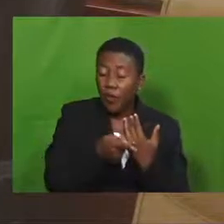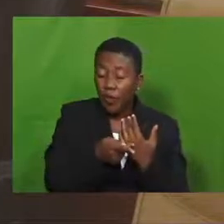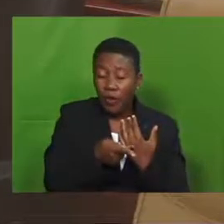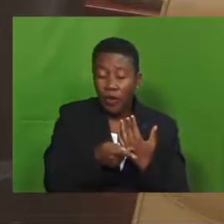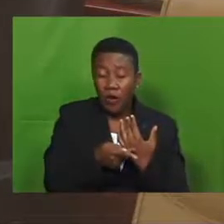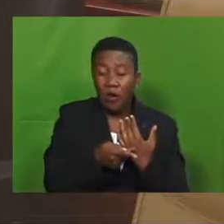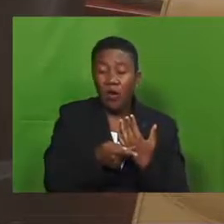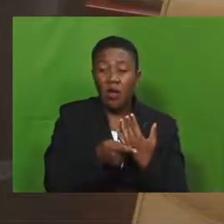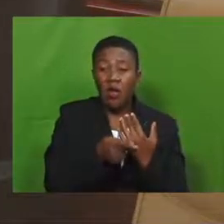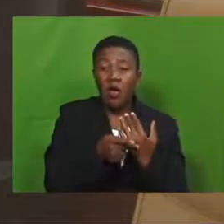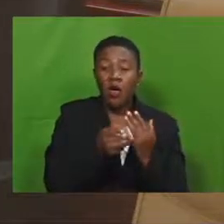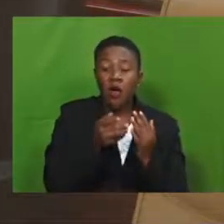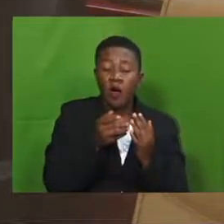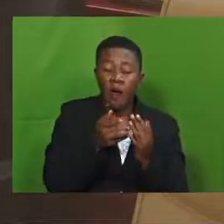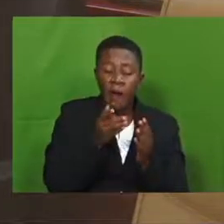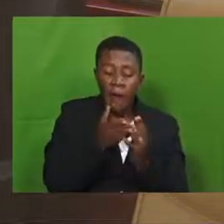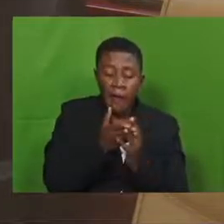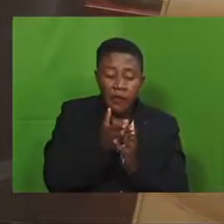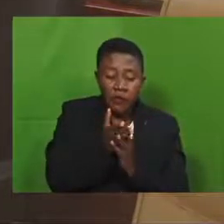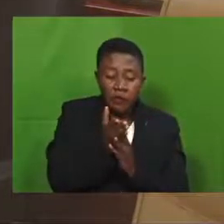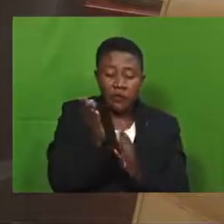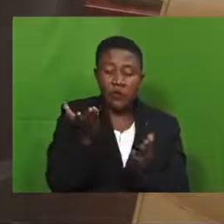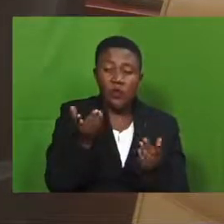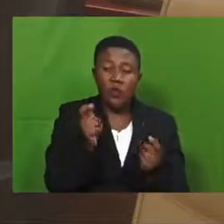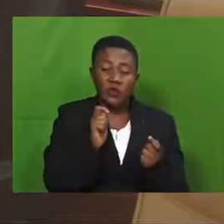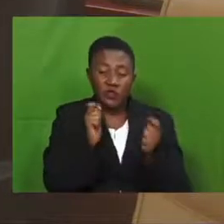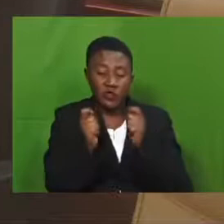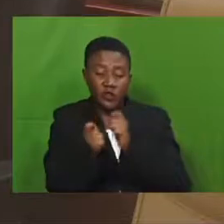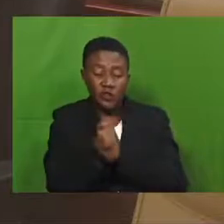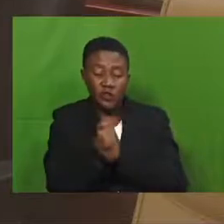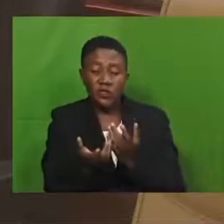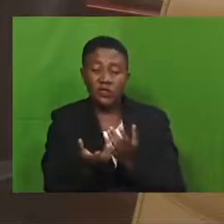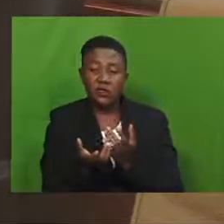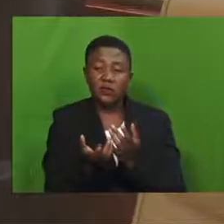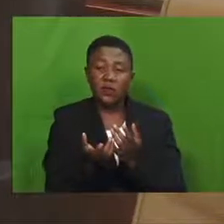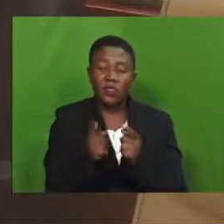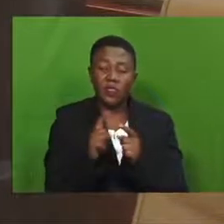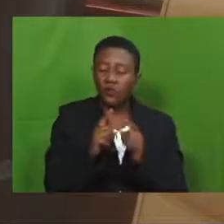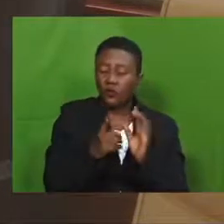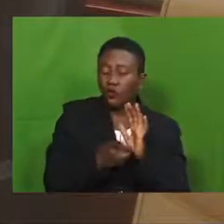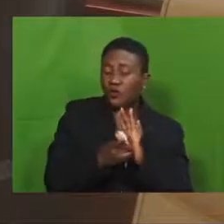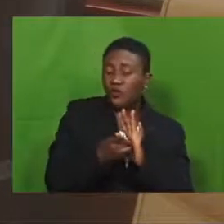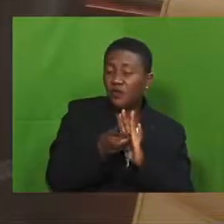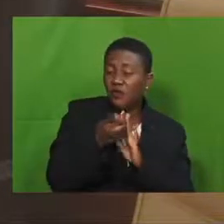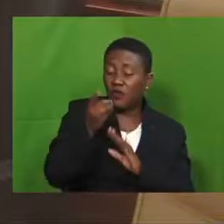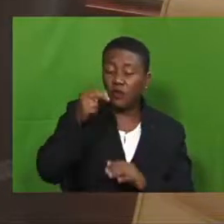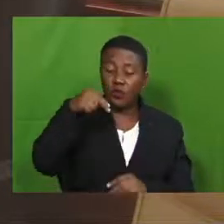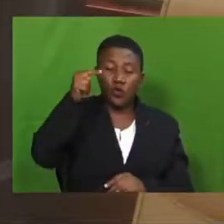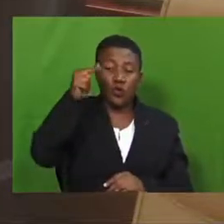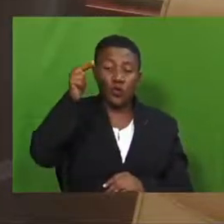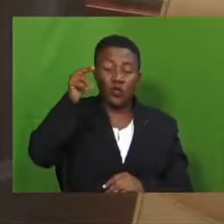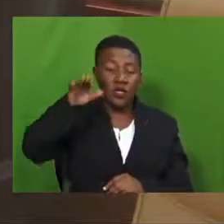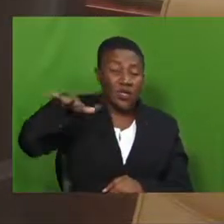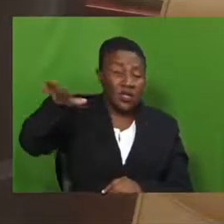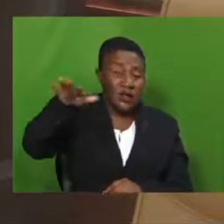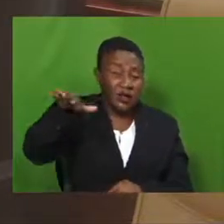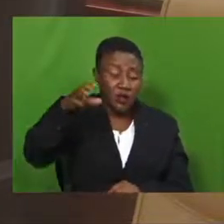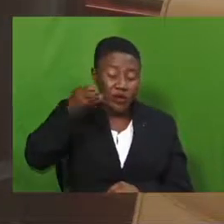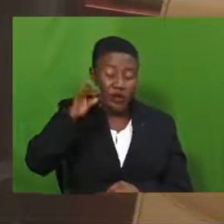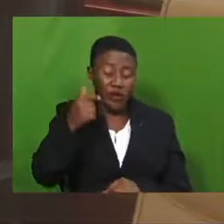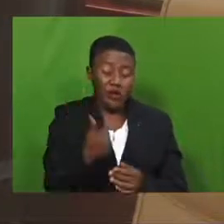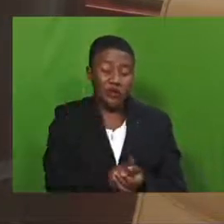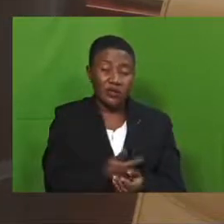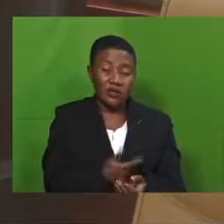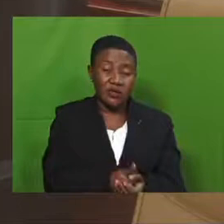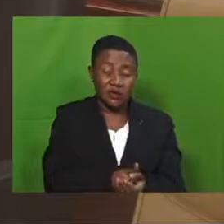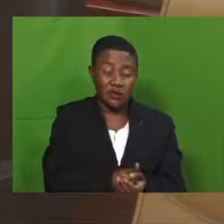which would translate into projects to develop the northern parts of Ghana, which he, like many